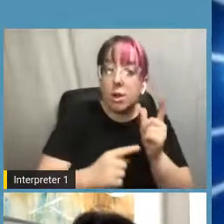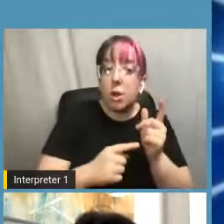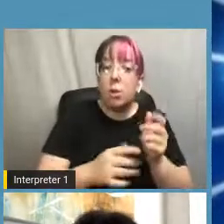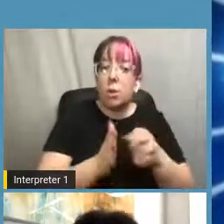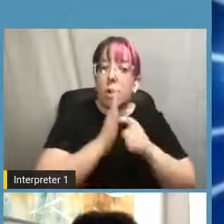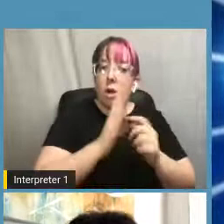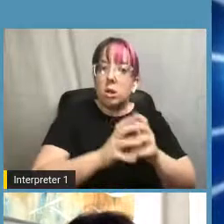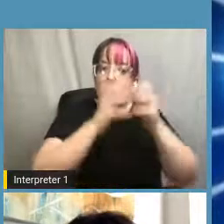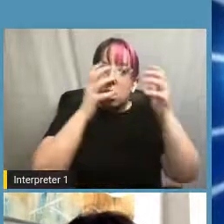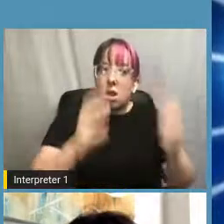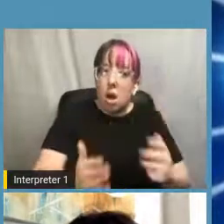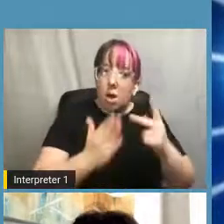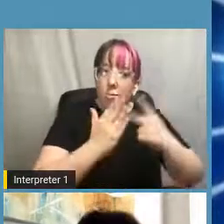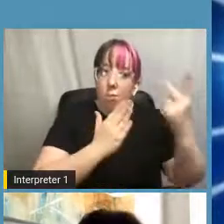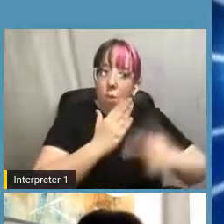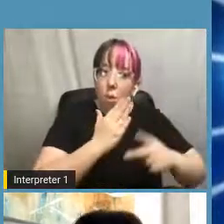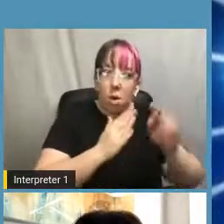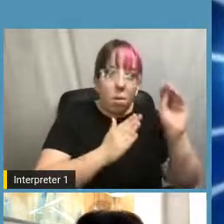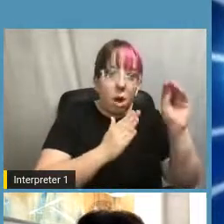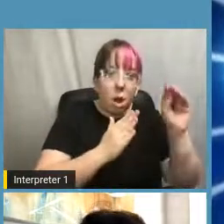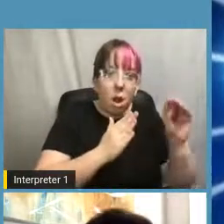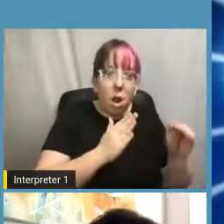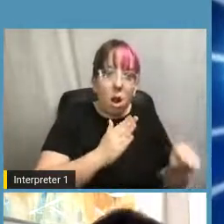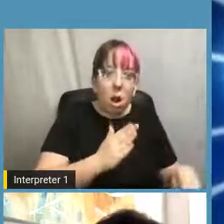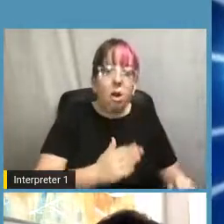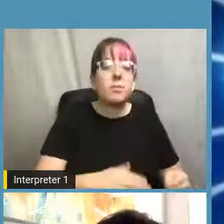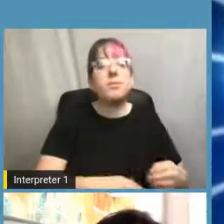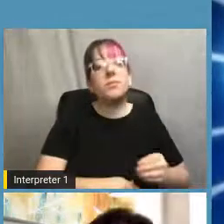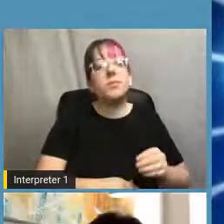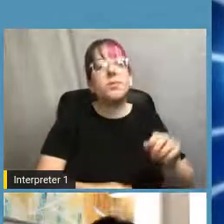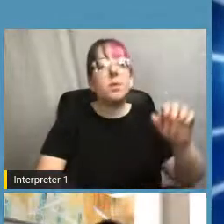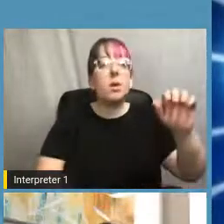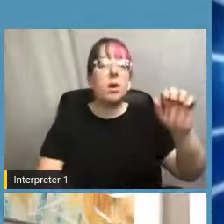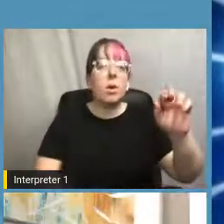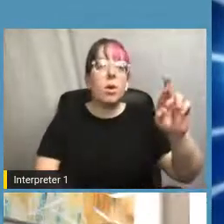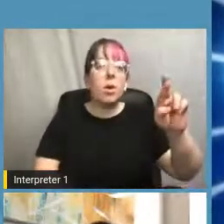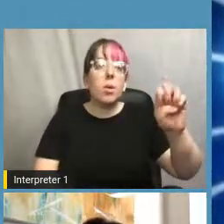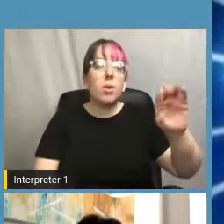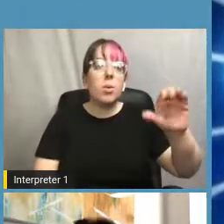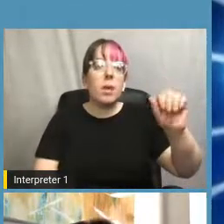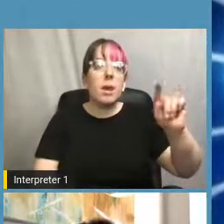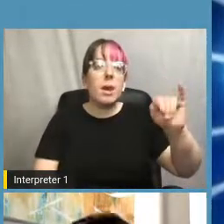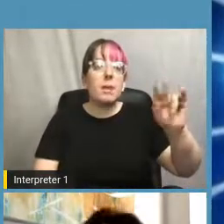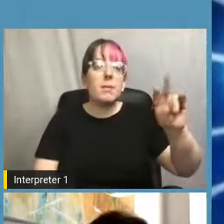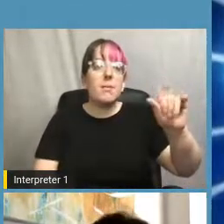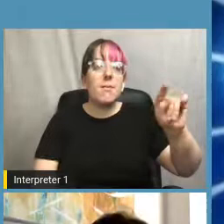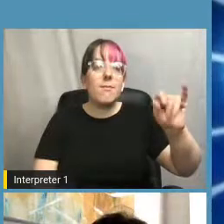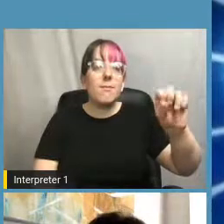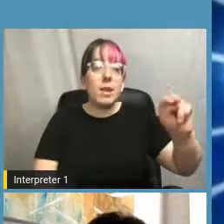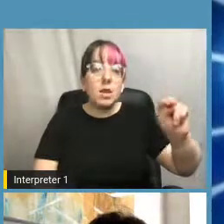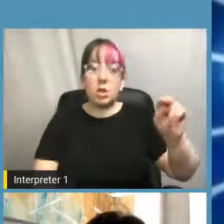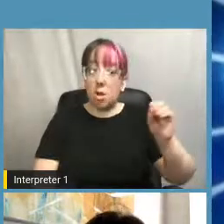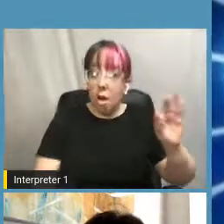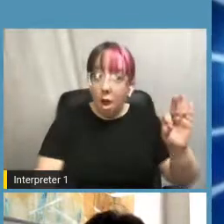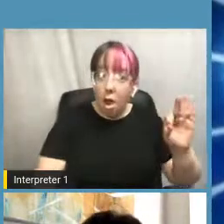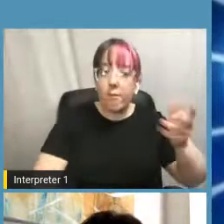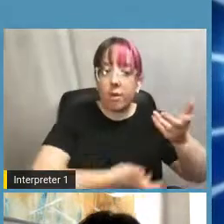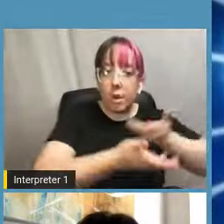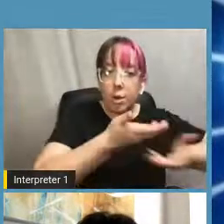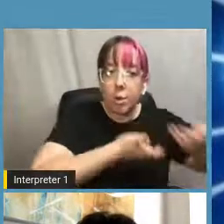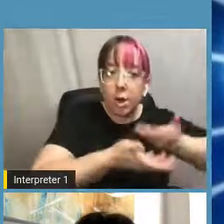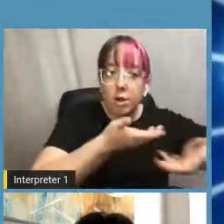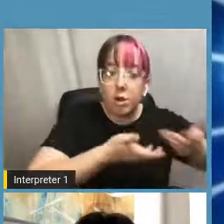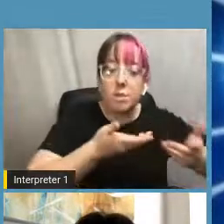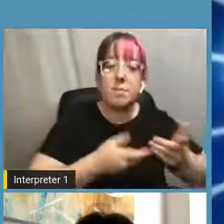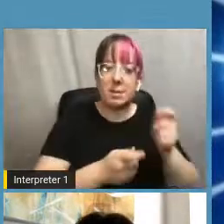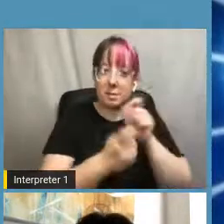programming, is the reactivation of interaction. So this works specifically in the art